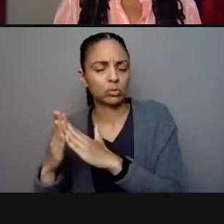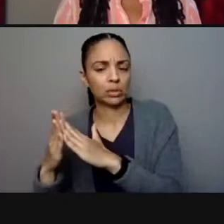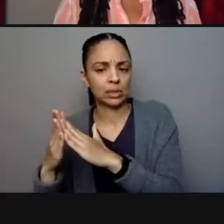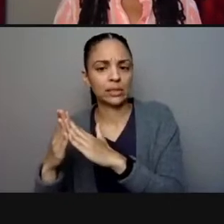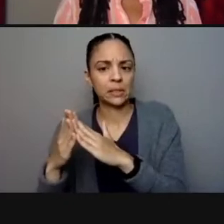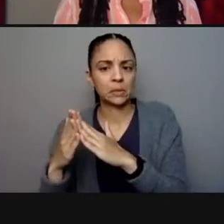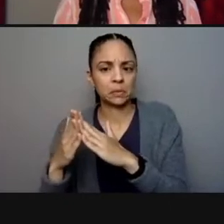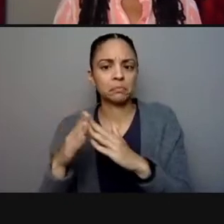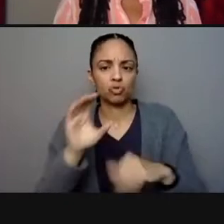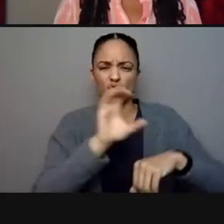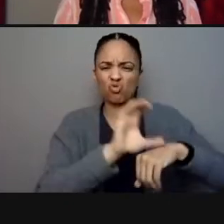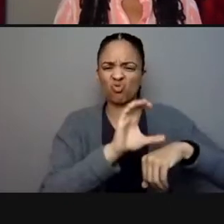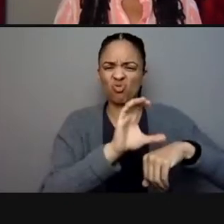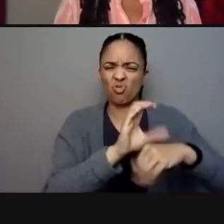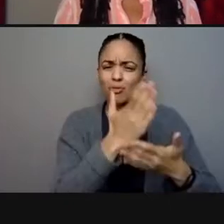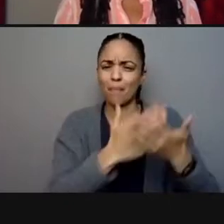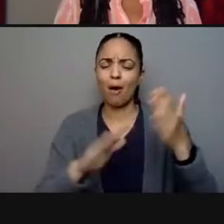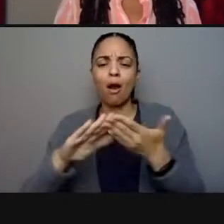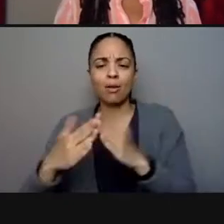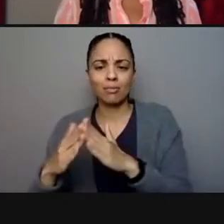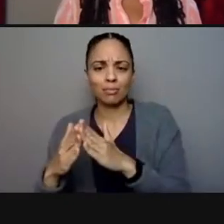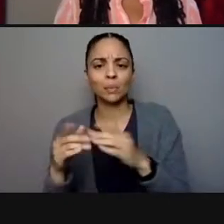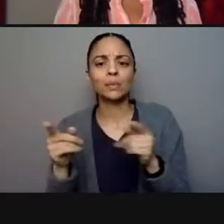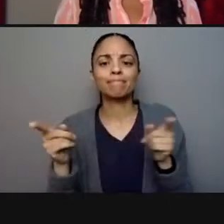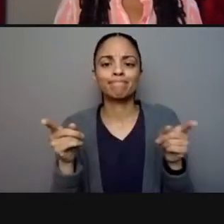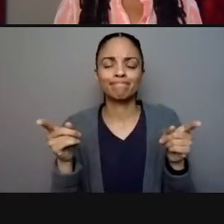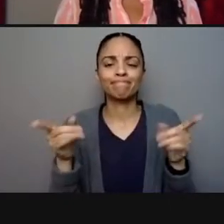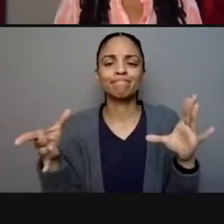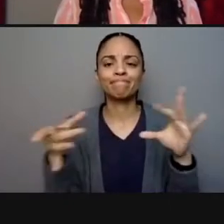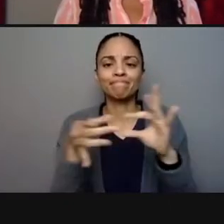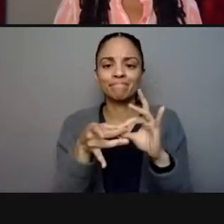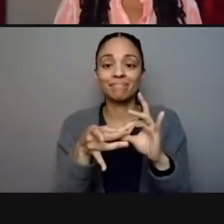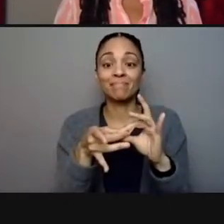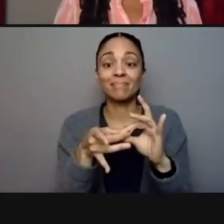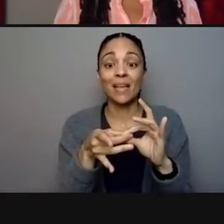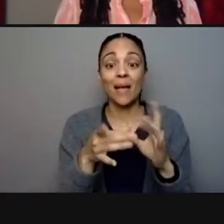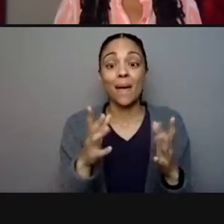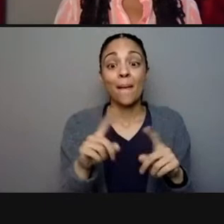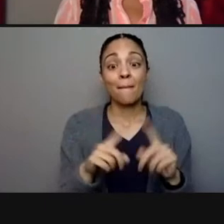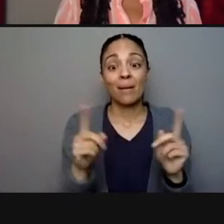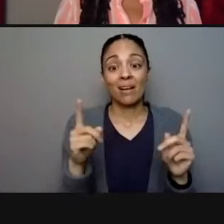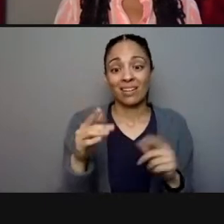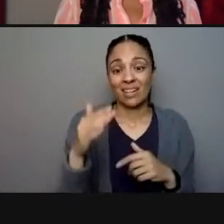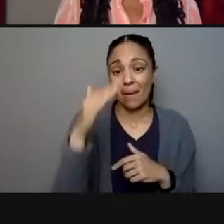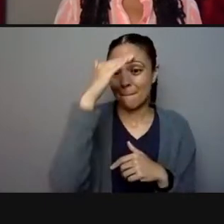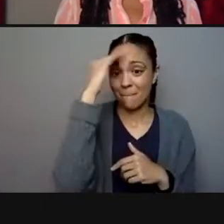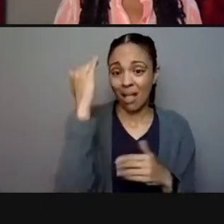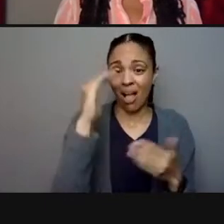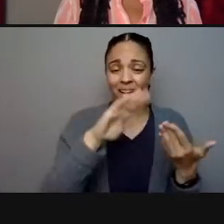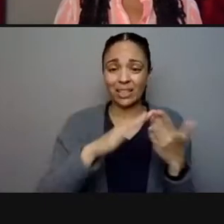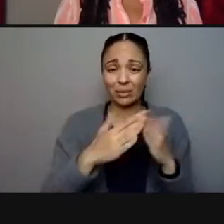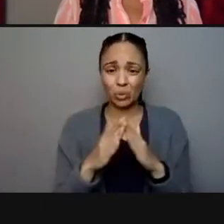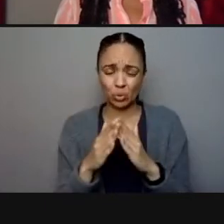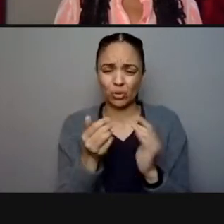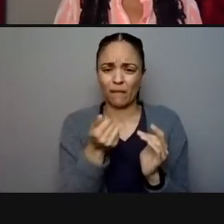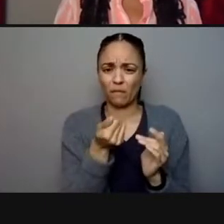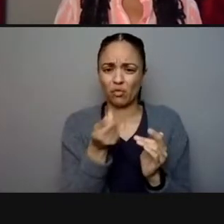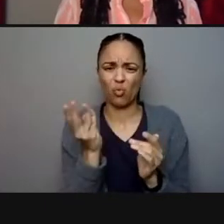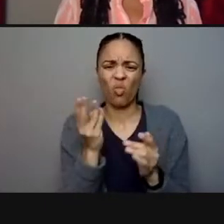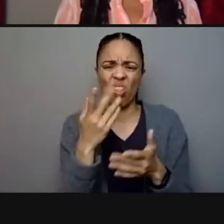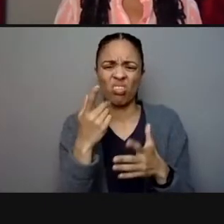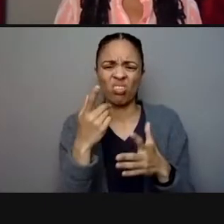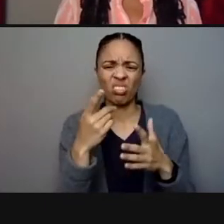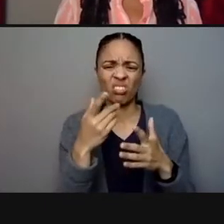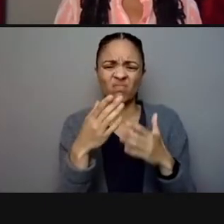as Black people, we lost that sense of community. The church was a sense of community. And I think the religious thing gave it a bad thing,